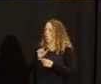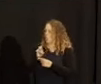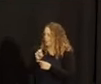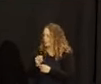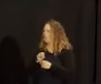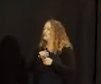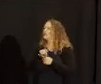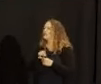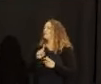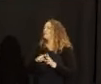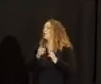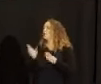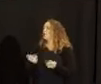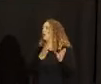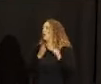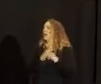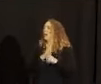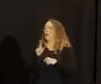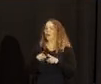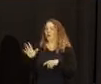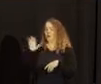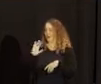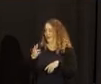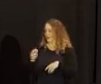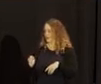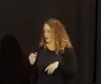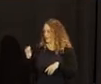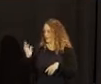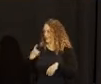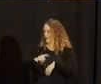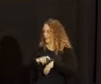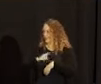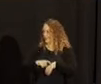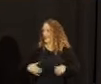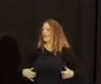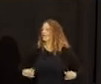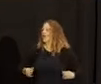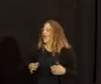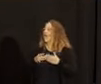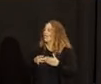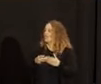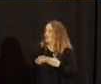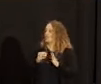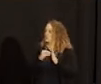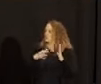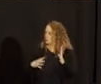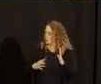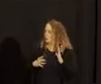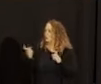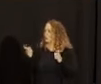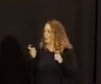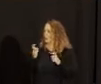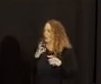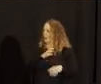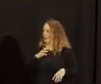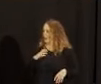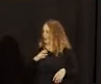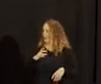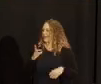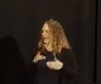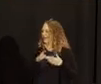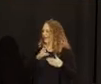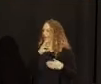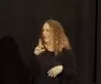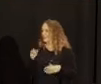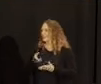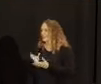started organizing when he was in high school and led the Student Nonviolent Coordinating Committee. And in the